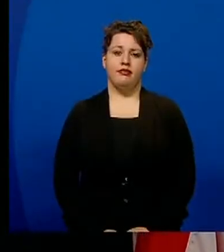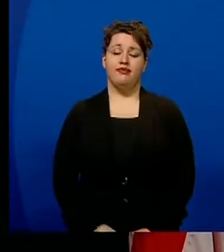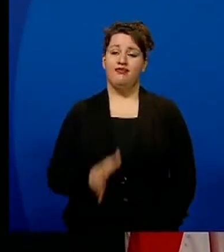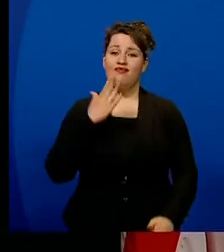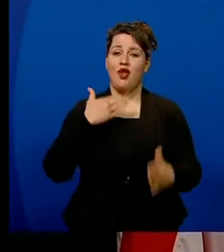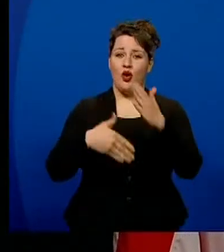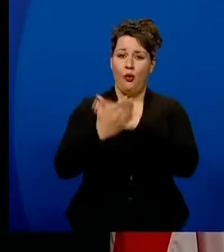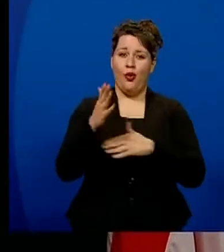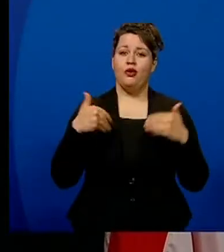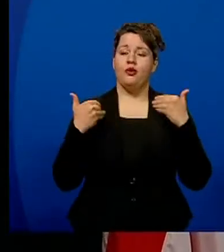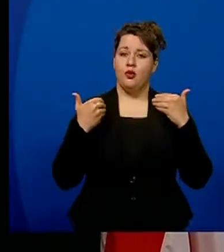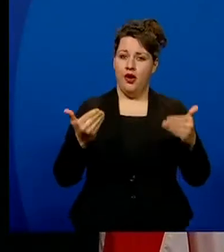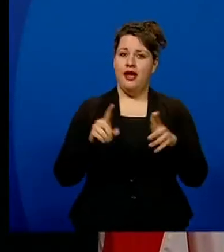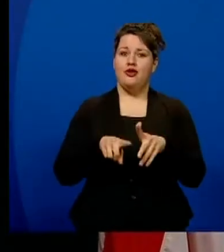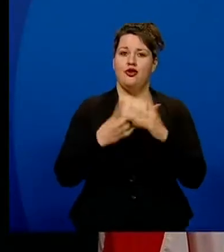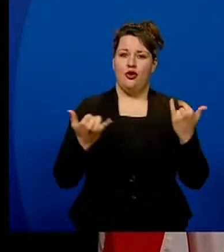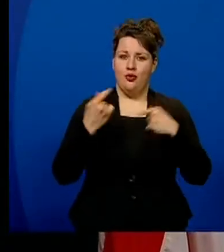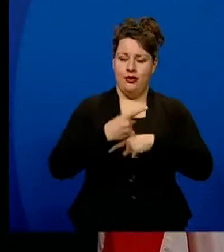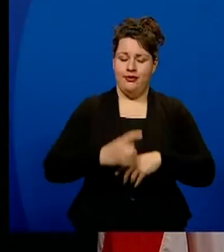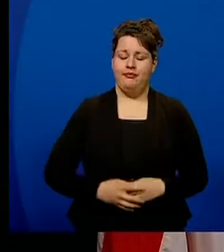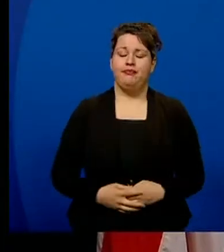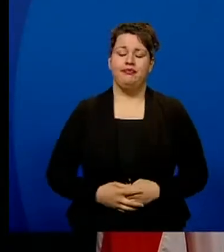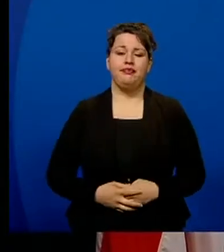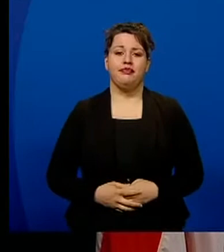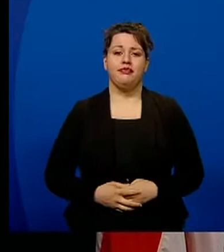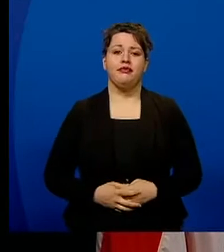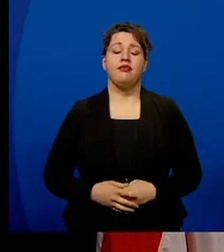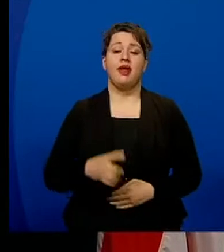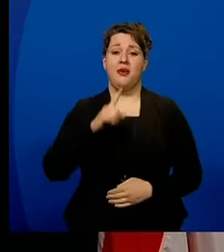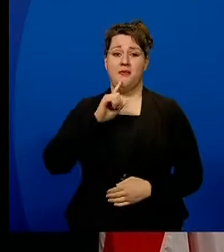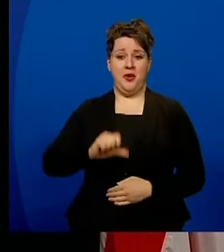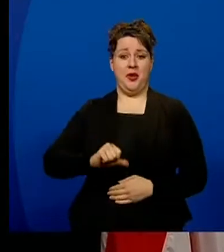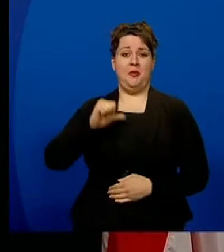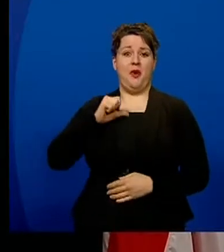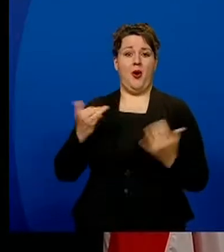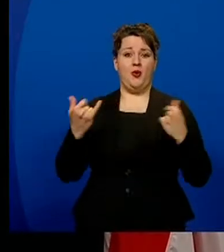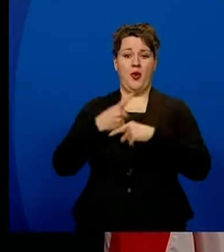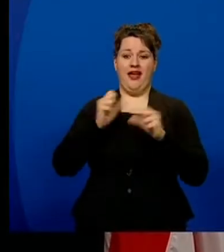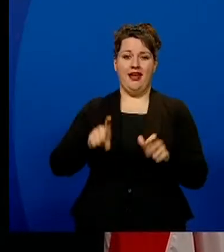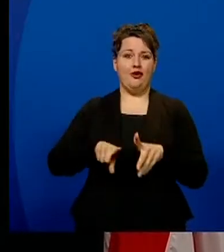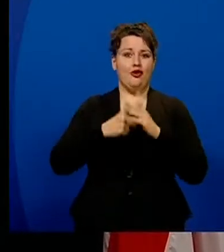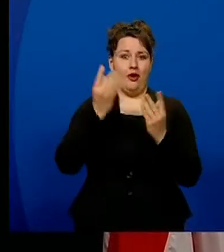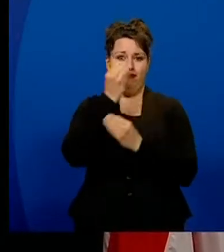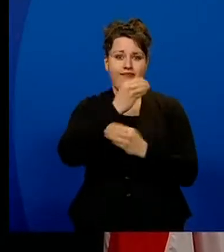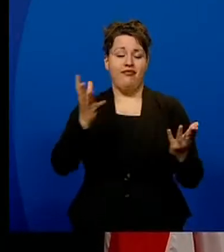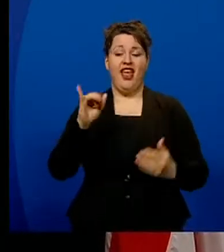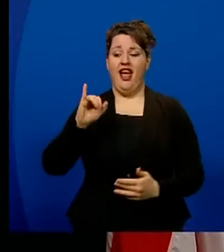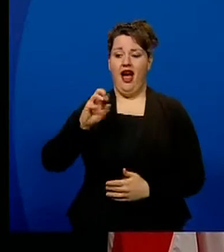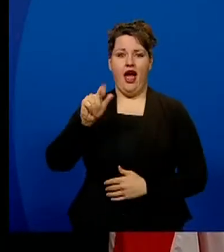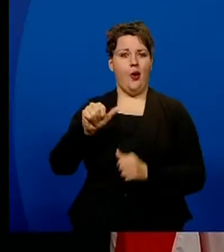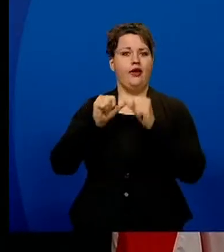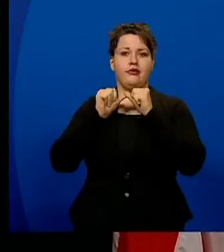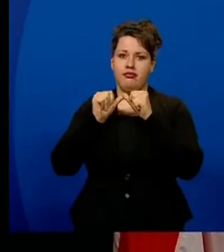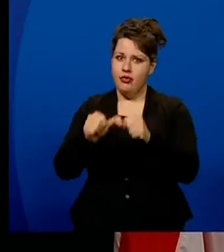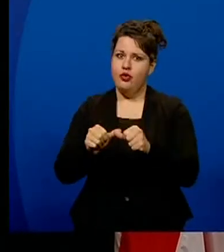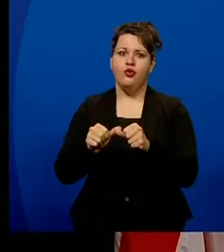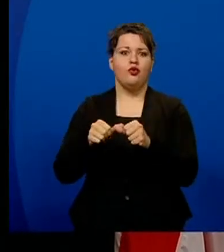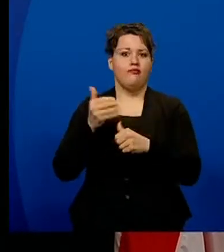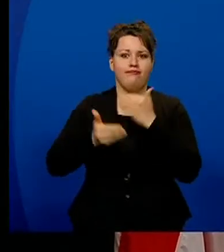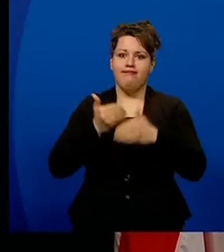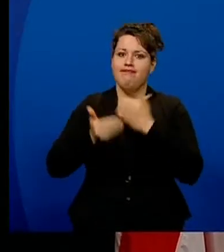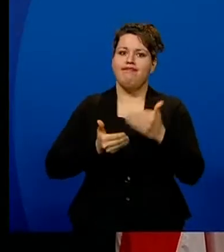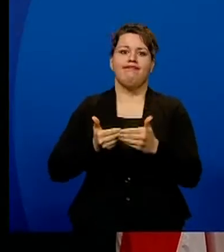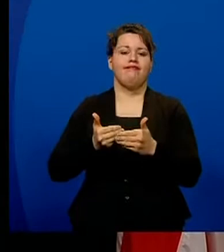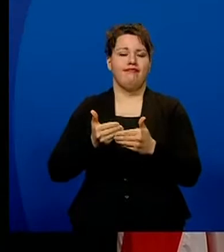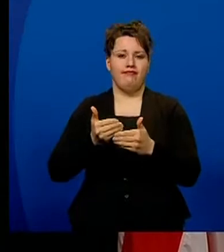Okay, good morning. We'll go ahead and get started. So I'm proud to start this morning by saying that Iowa continues to gain momentum in